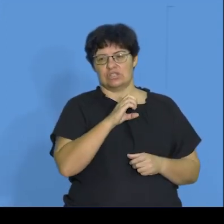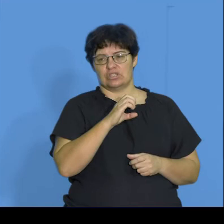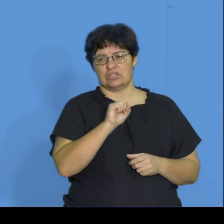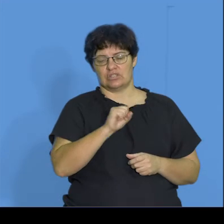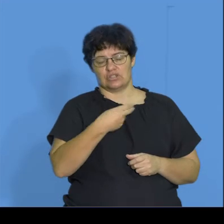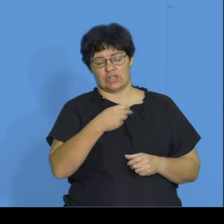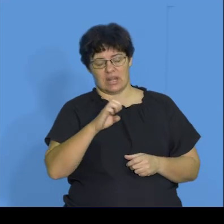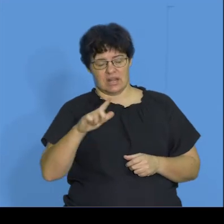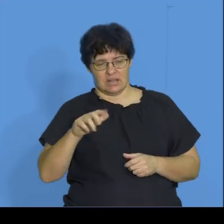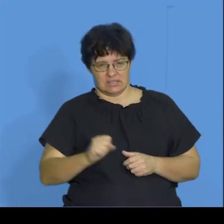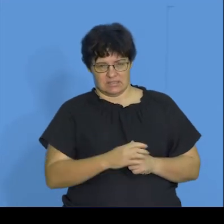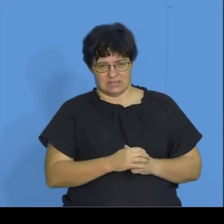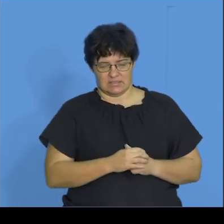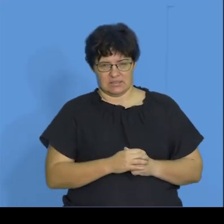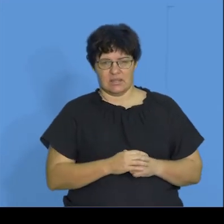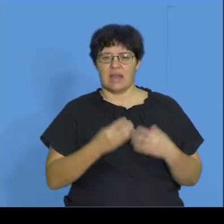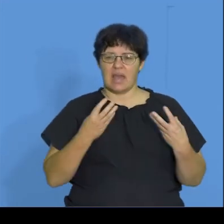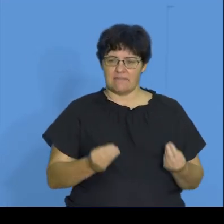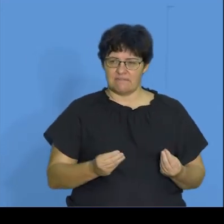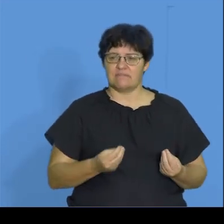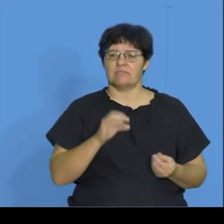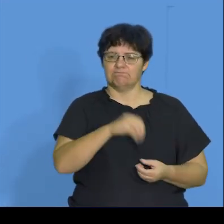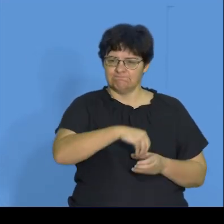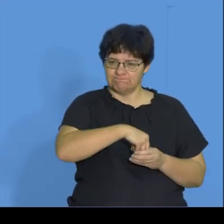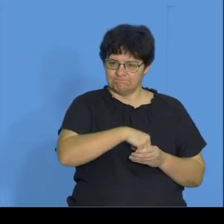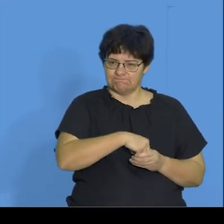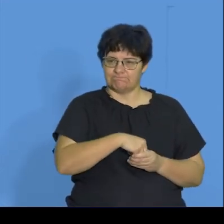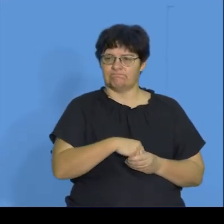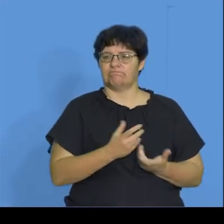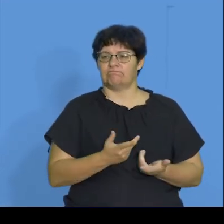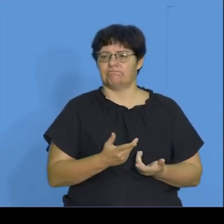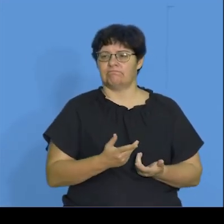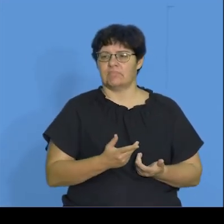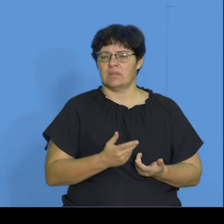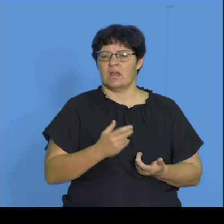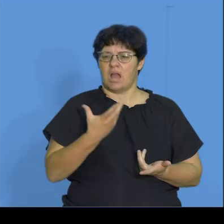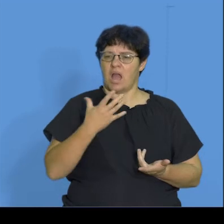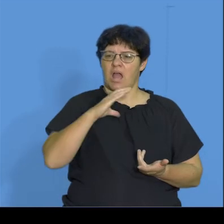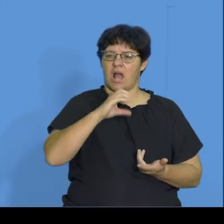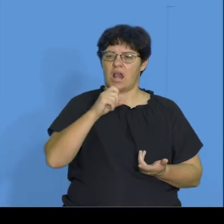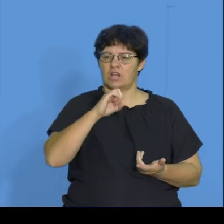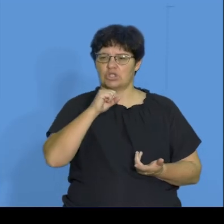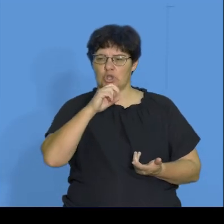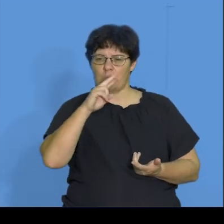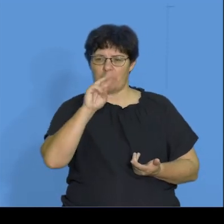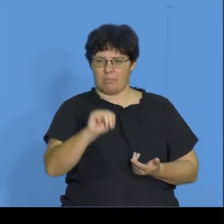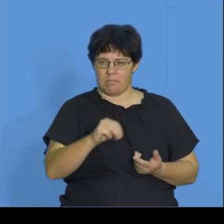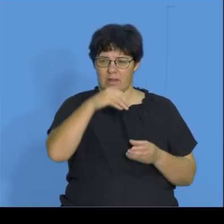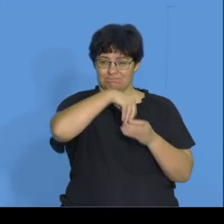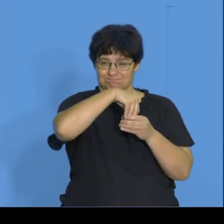contain, calcium carbonate. They contain calcium carbonate and other substances. Okay, so we